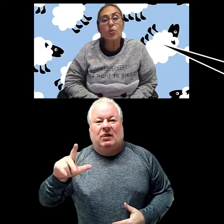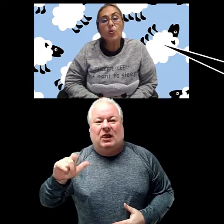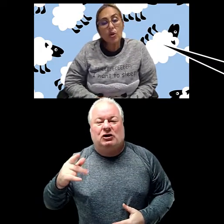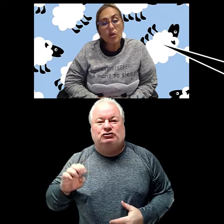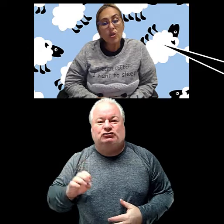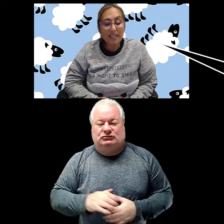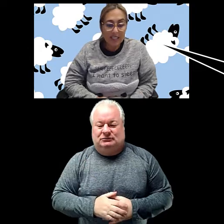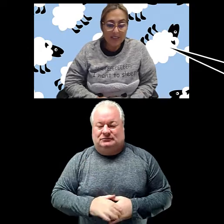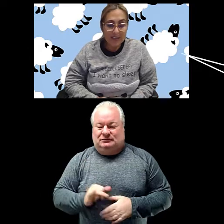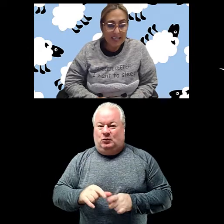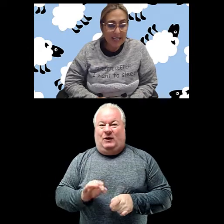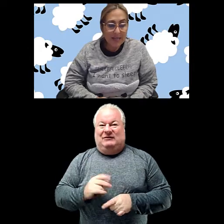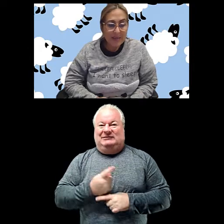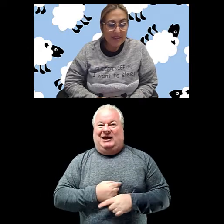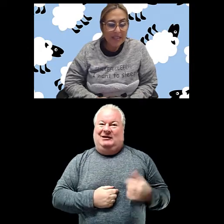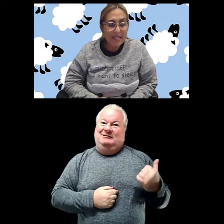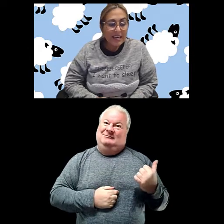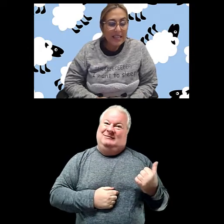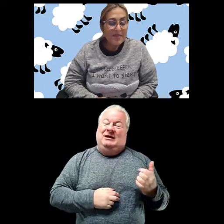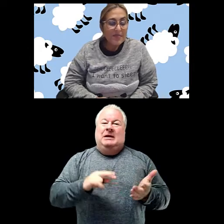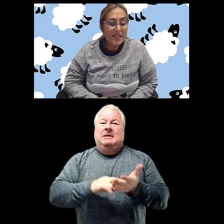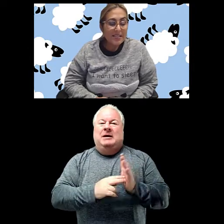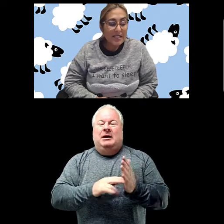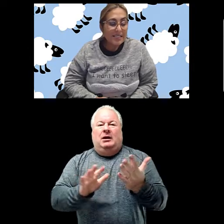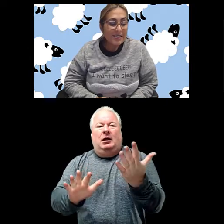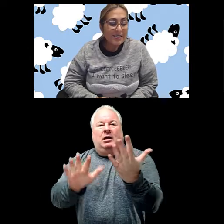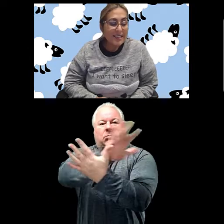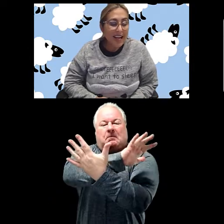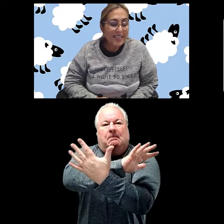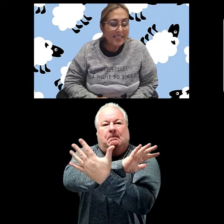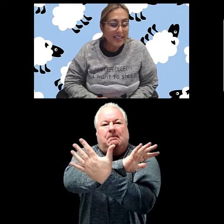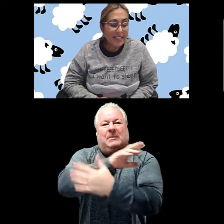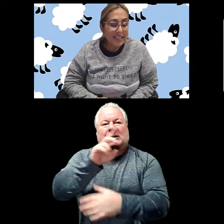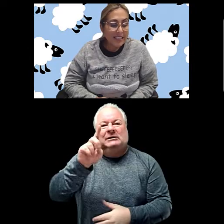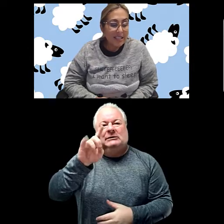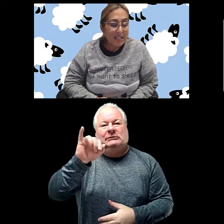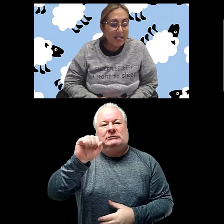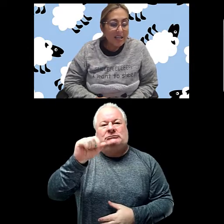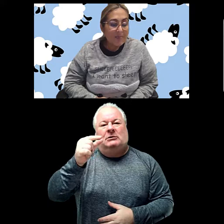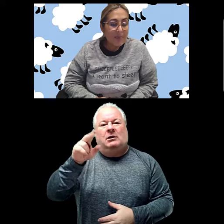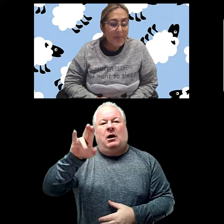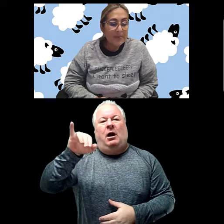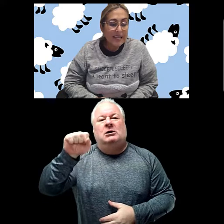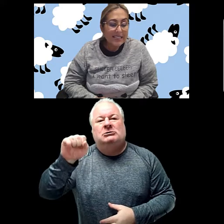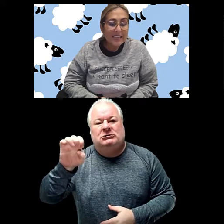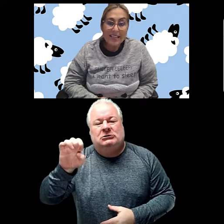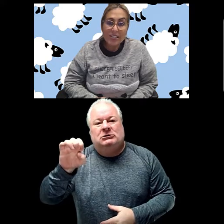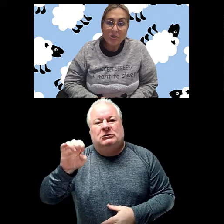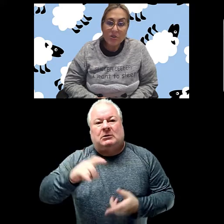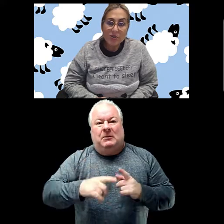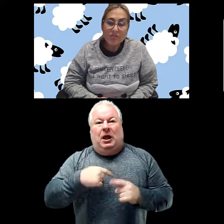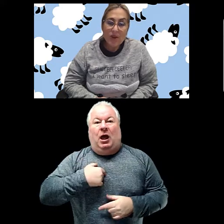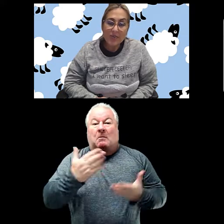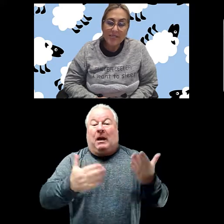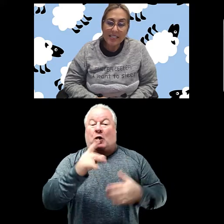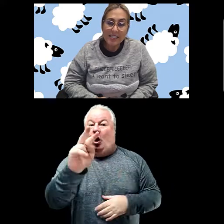our word of the day. It means disguising by blending into